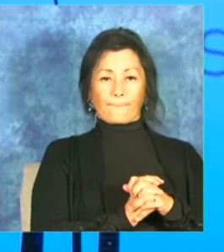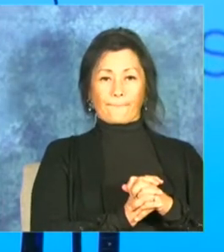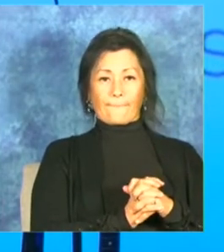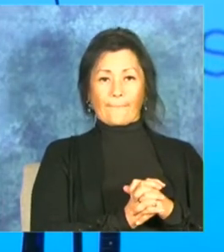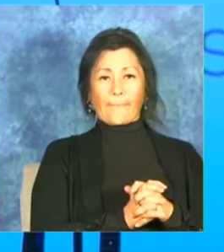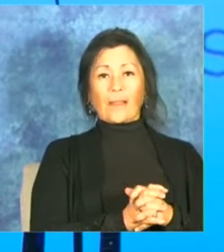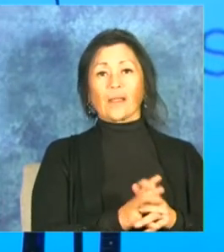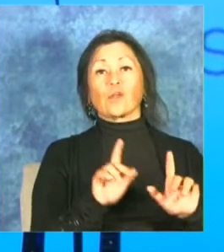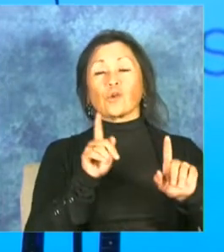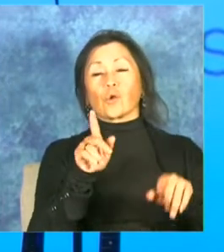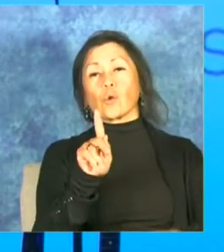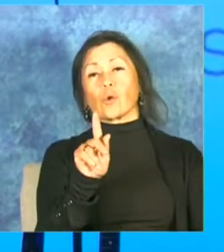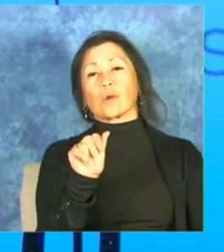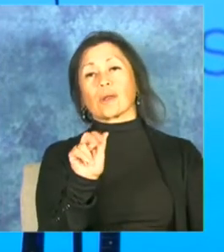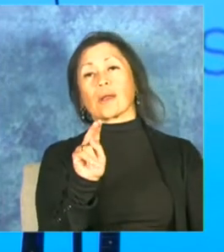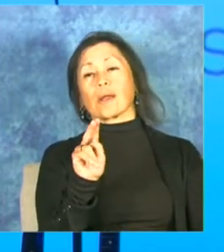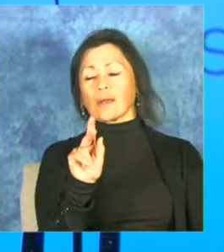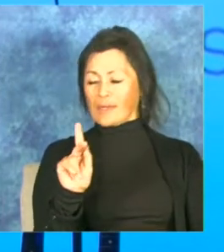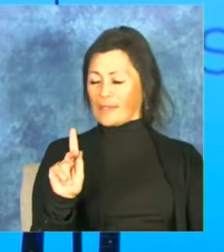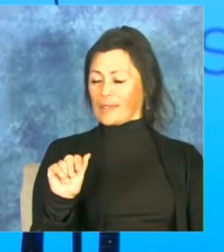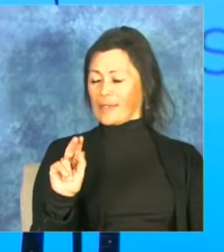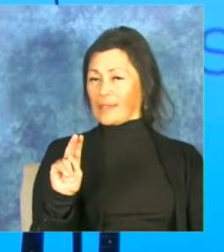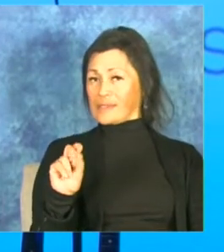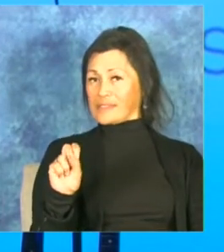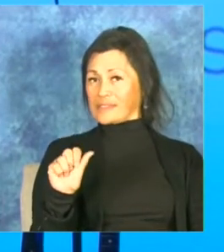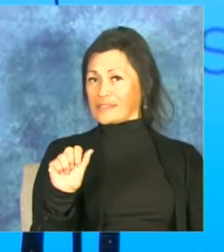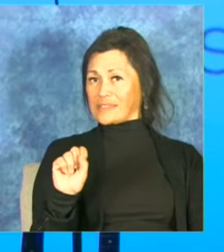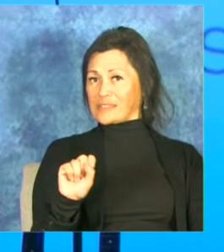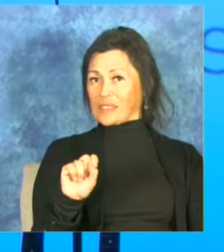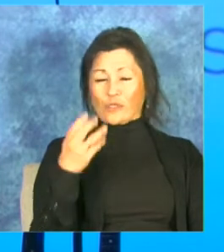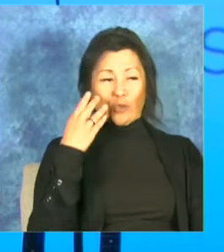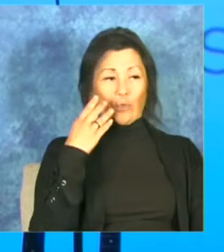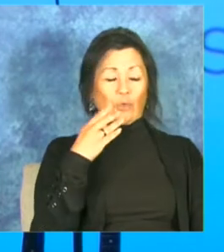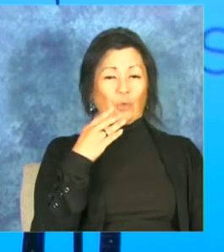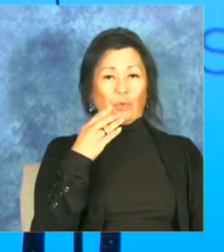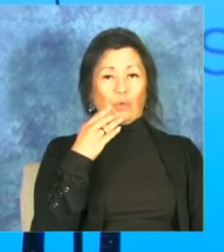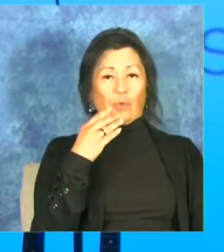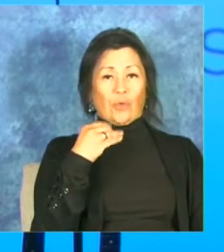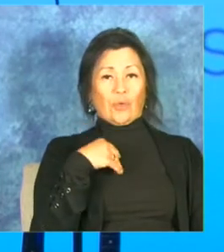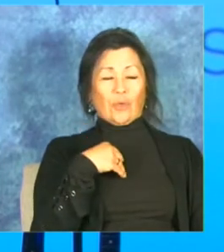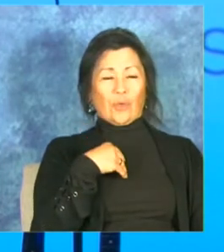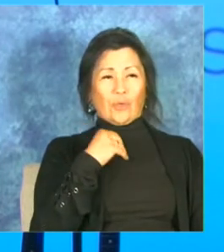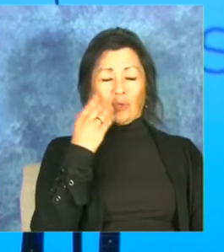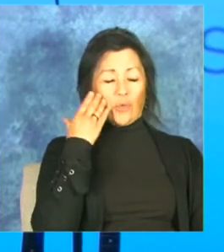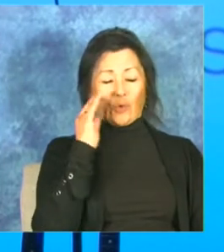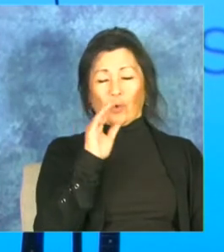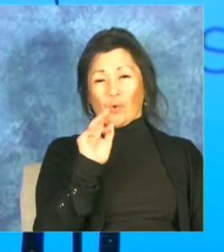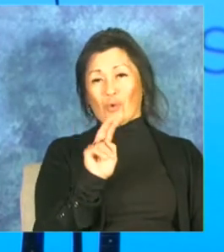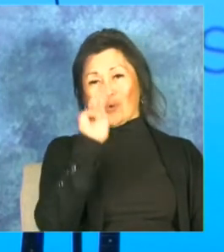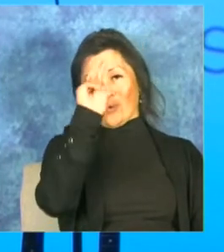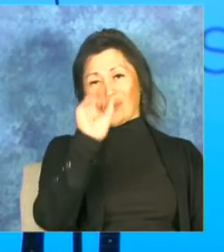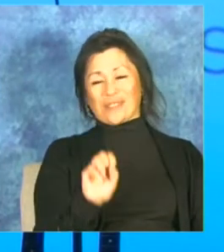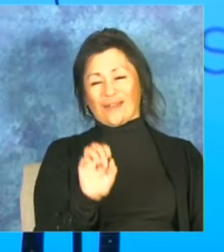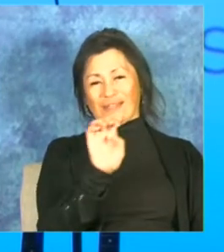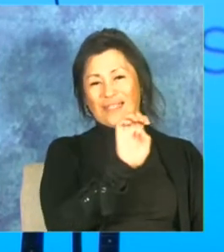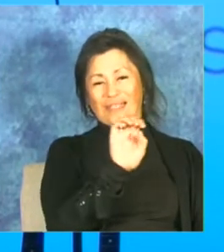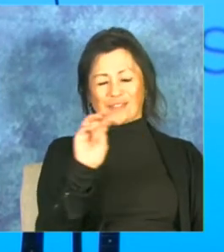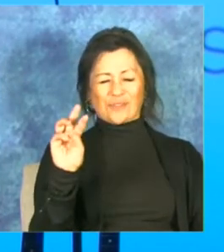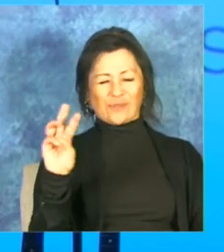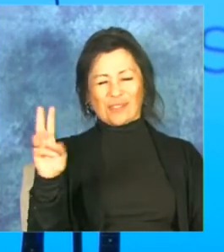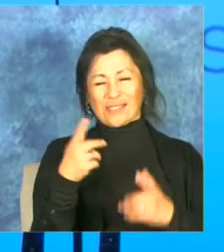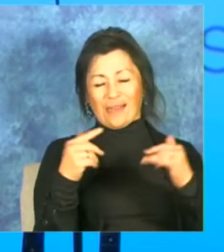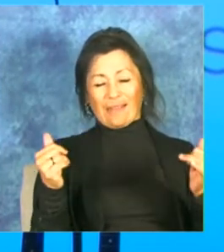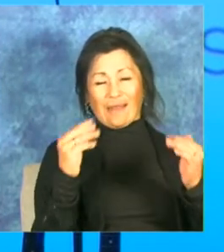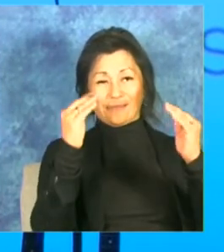Besides that, you go to Kansas, you don't even know where north and south or east and west is unless you're good with the sun, and that doesn't help you when the sun goes